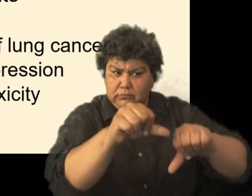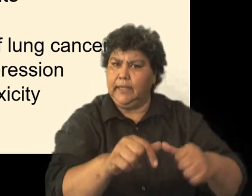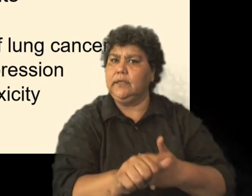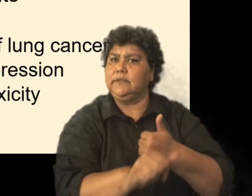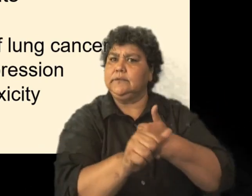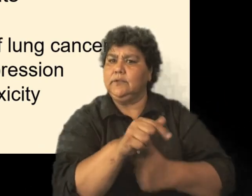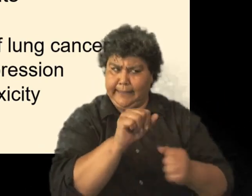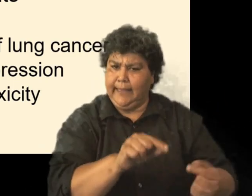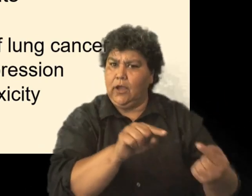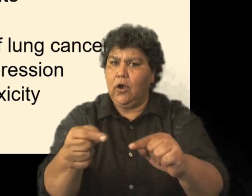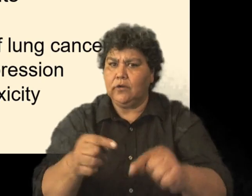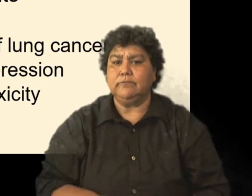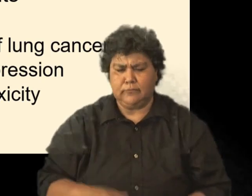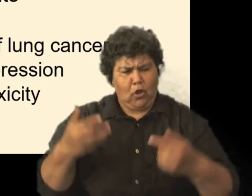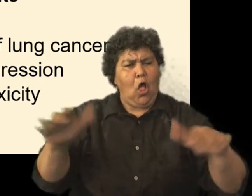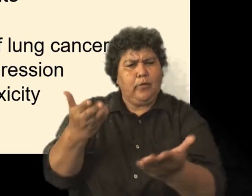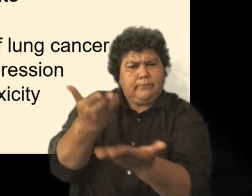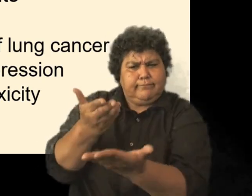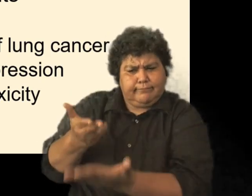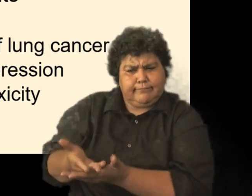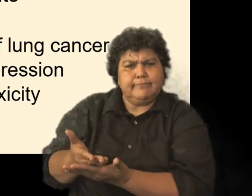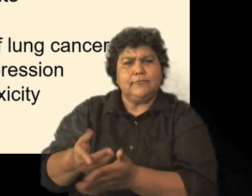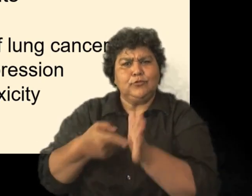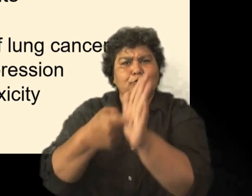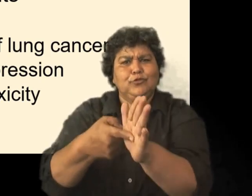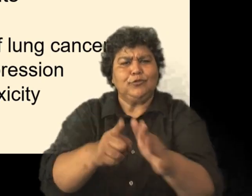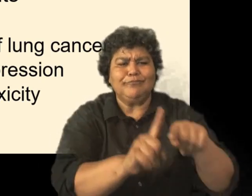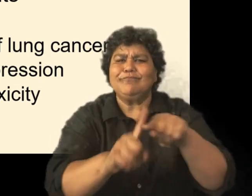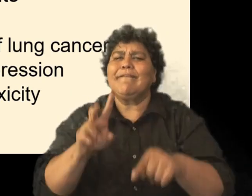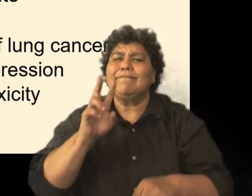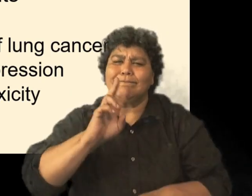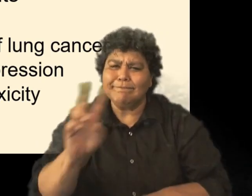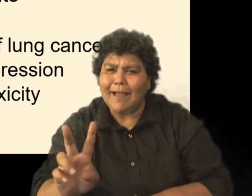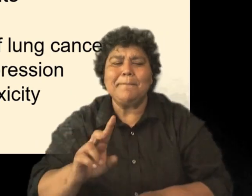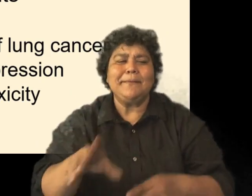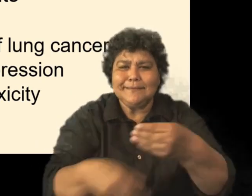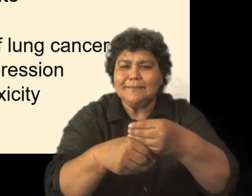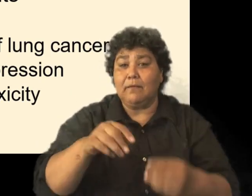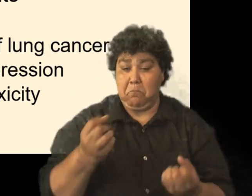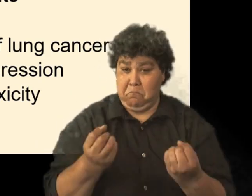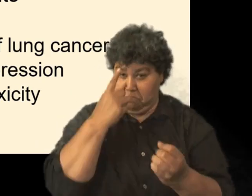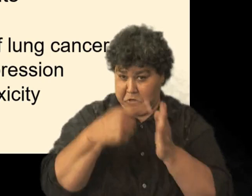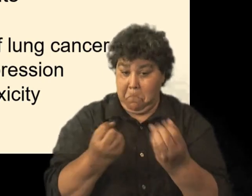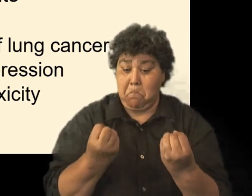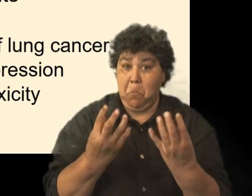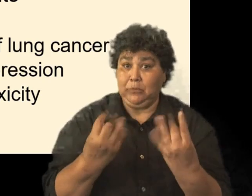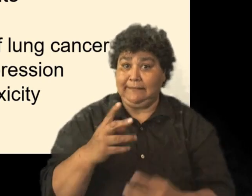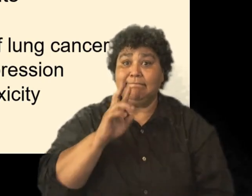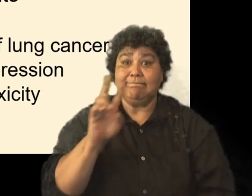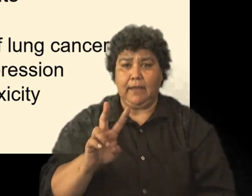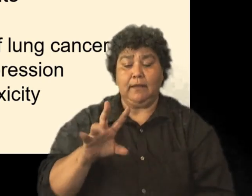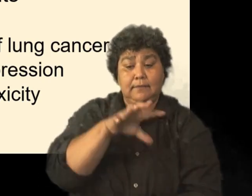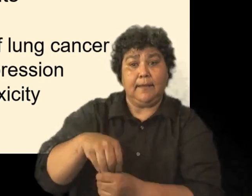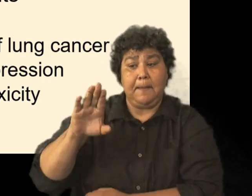harm. Supplements or multivitamins that contain beta-carotene increase the risk of lung